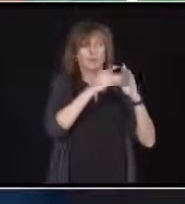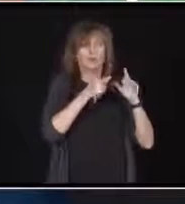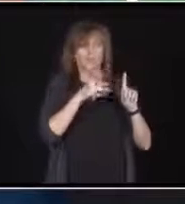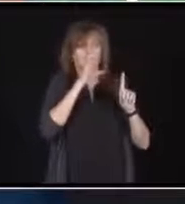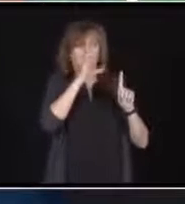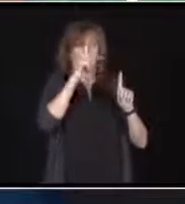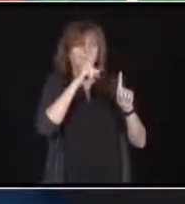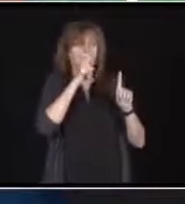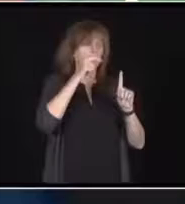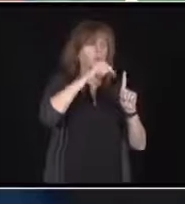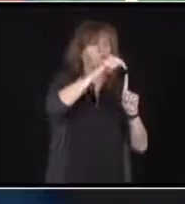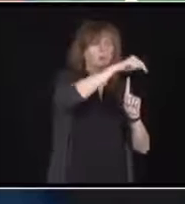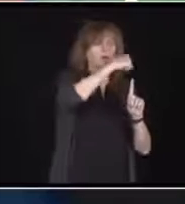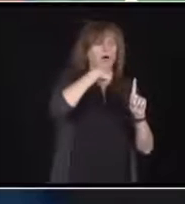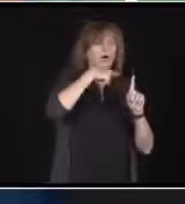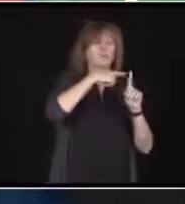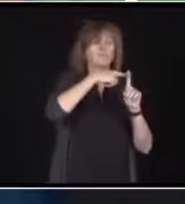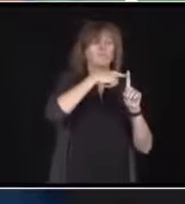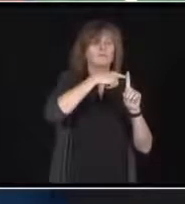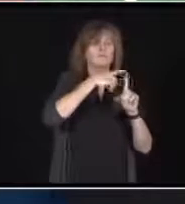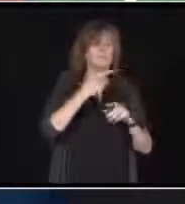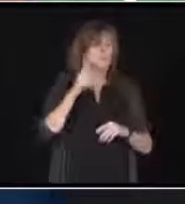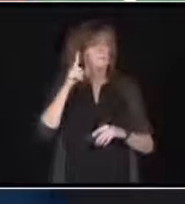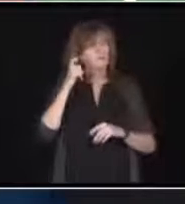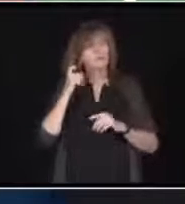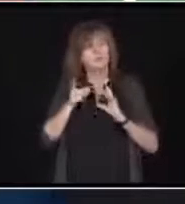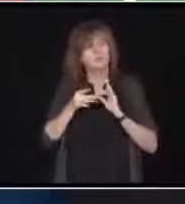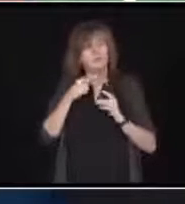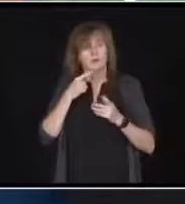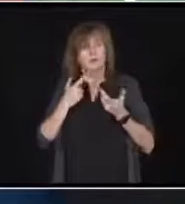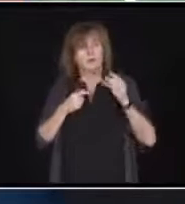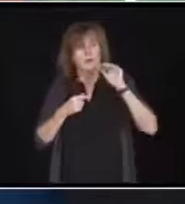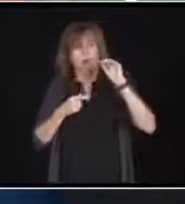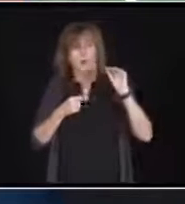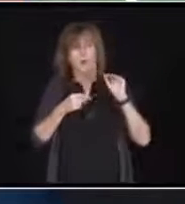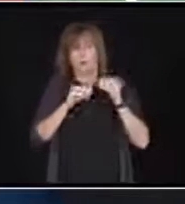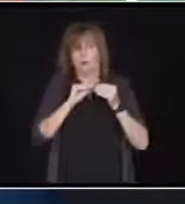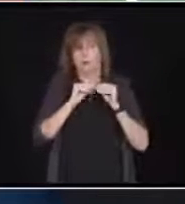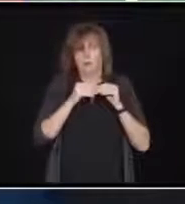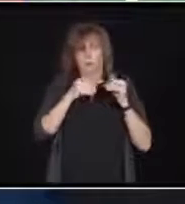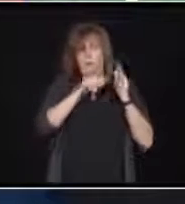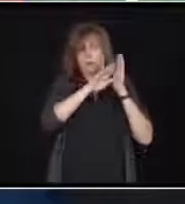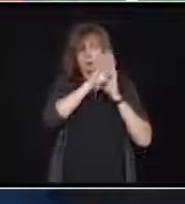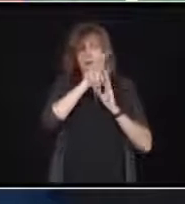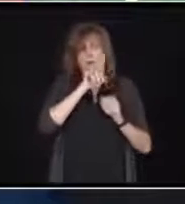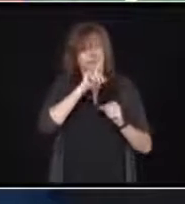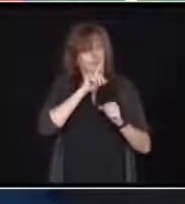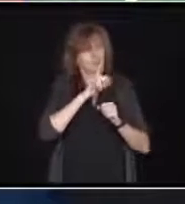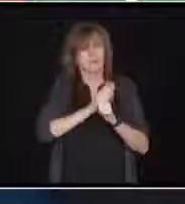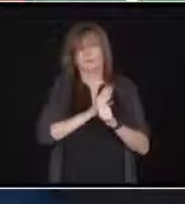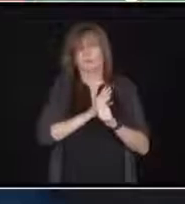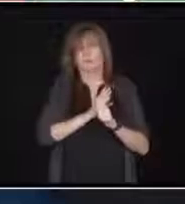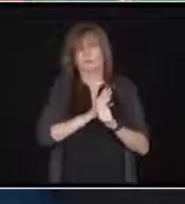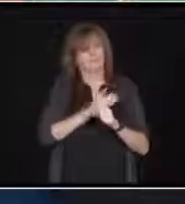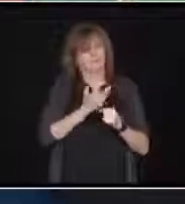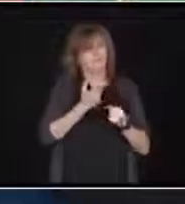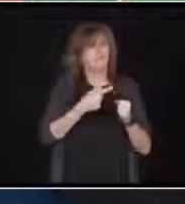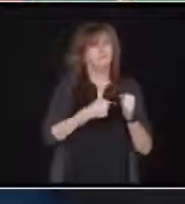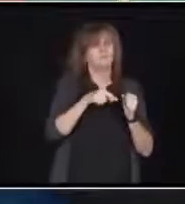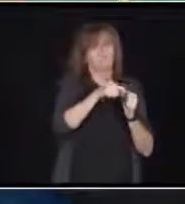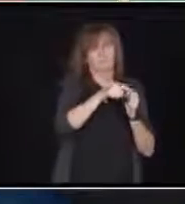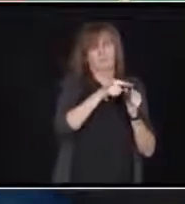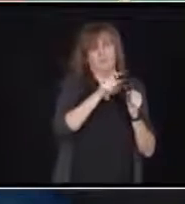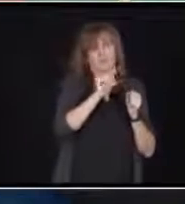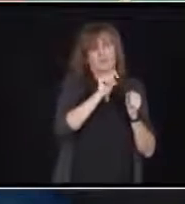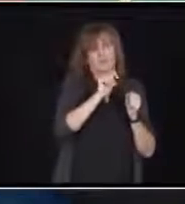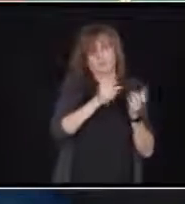said, we know Ottawa is a hot spot. This is confirming that it's a hot spot. Follow-up? And just on that